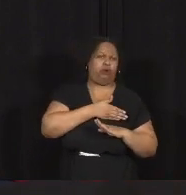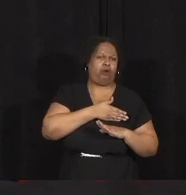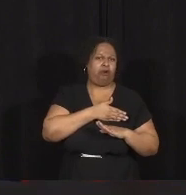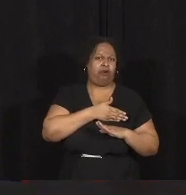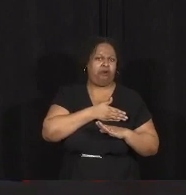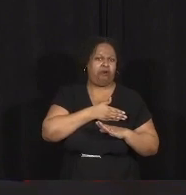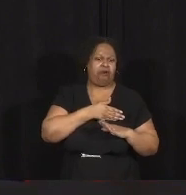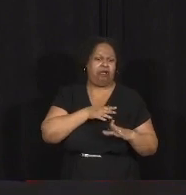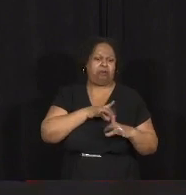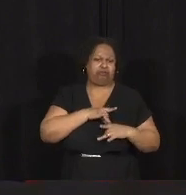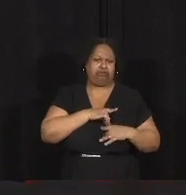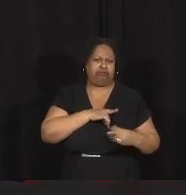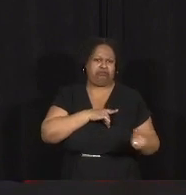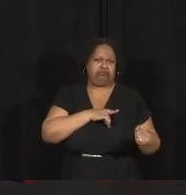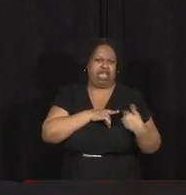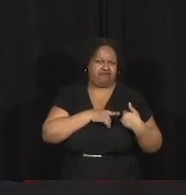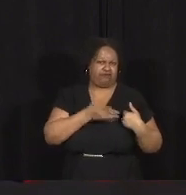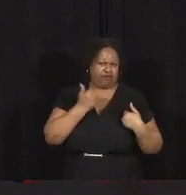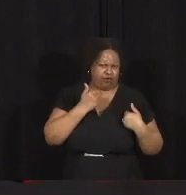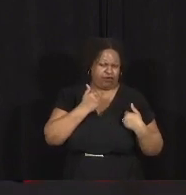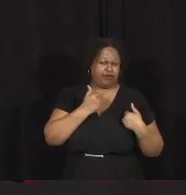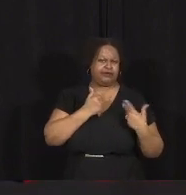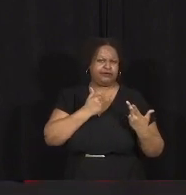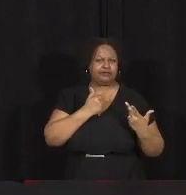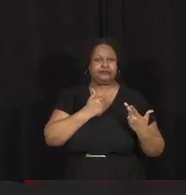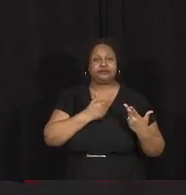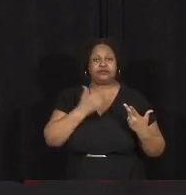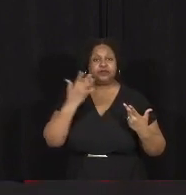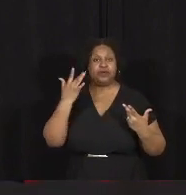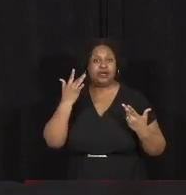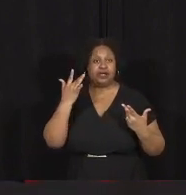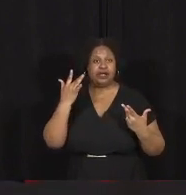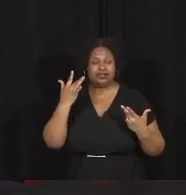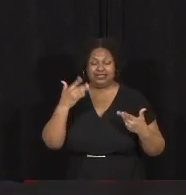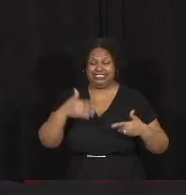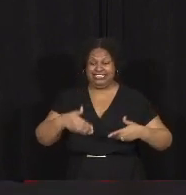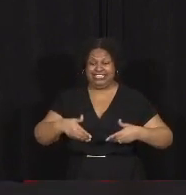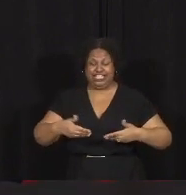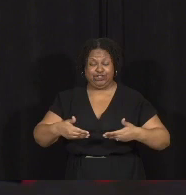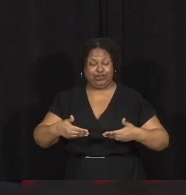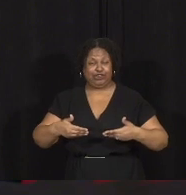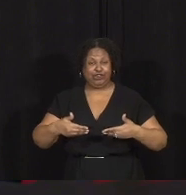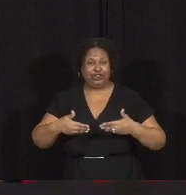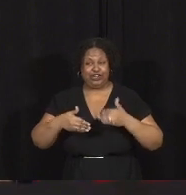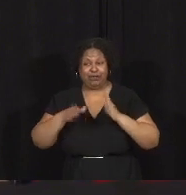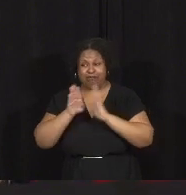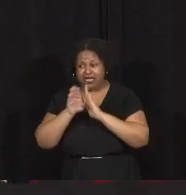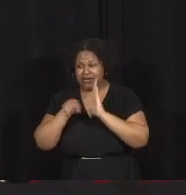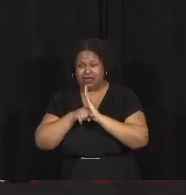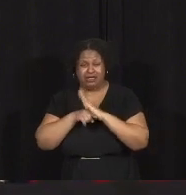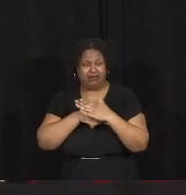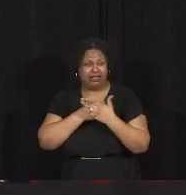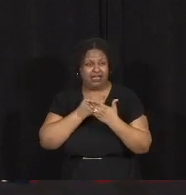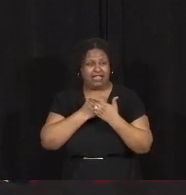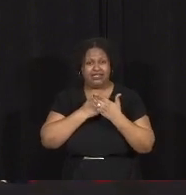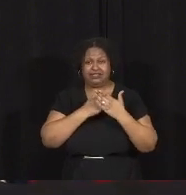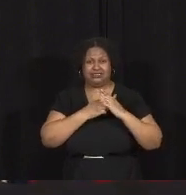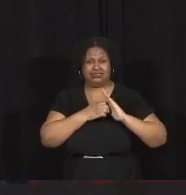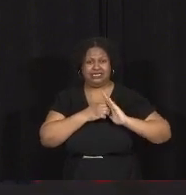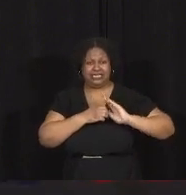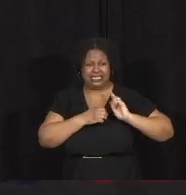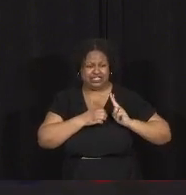little background evidence of infection, you clearly would need to be very, very careful